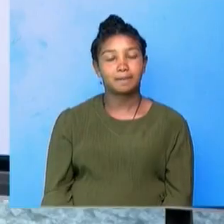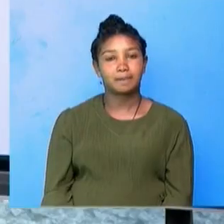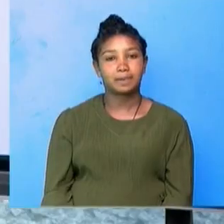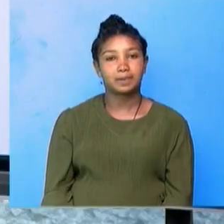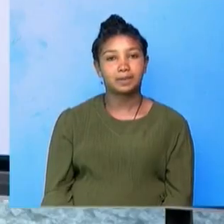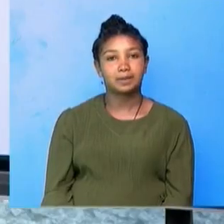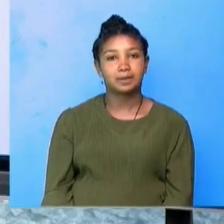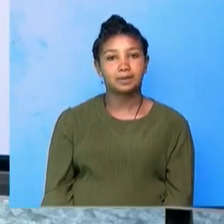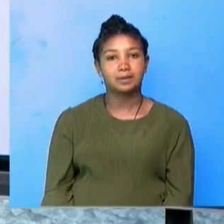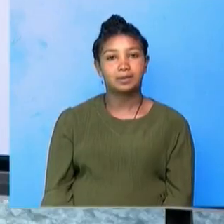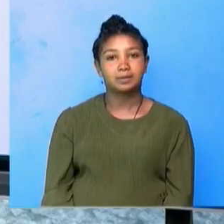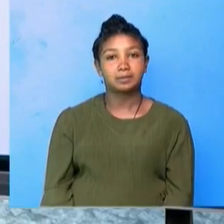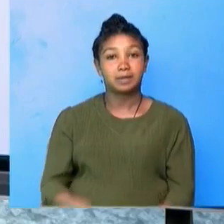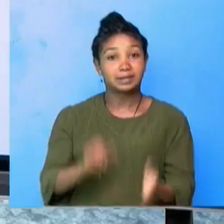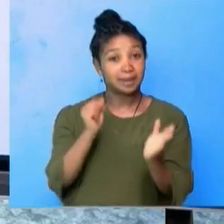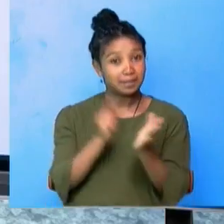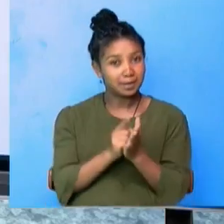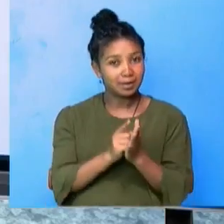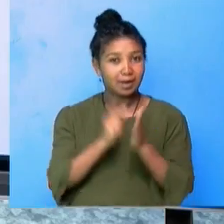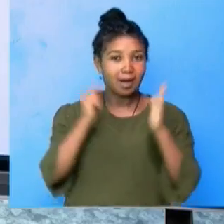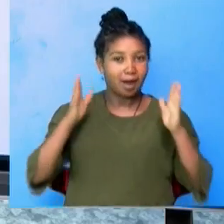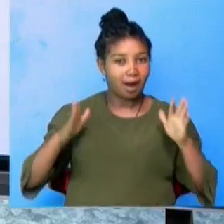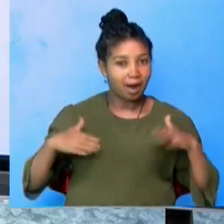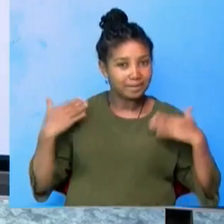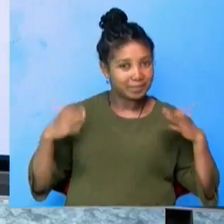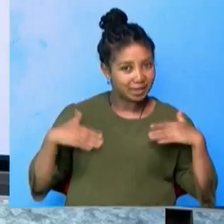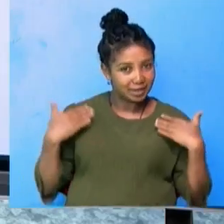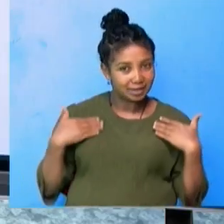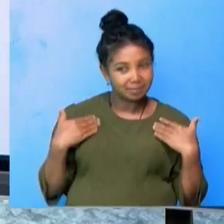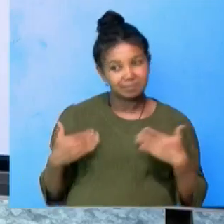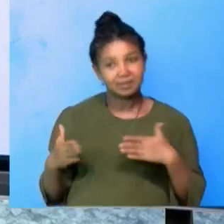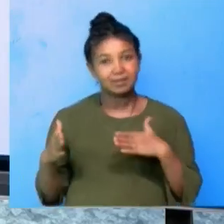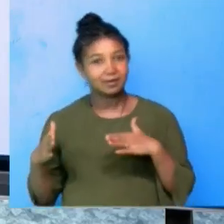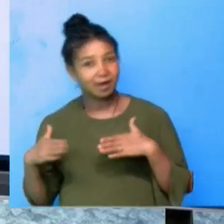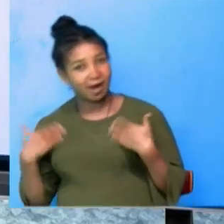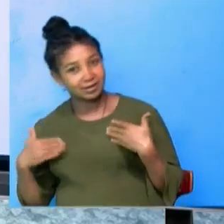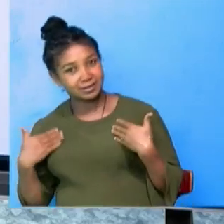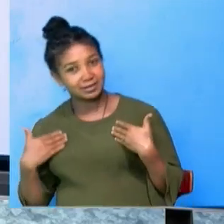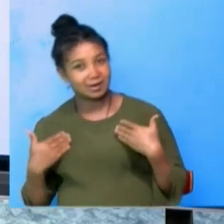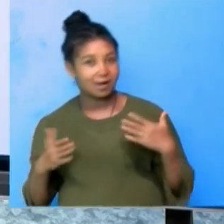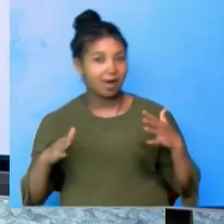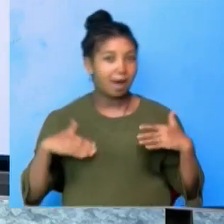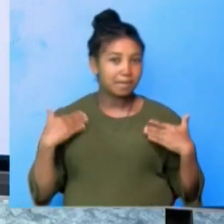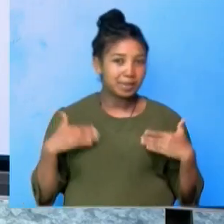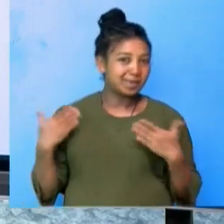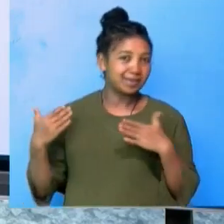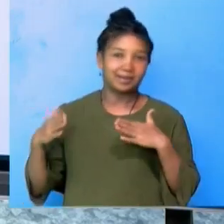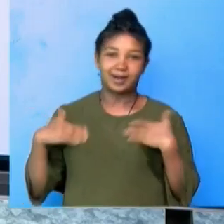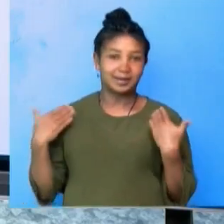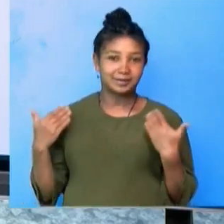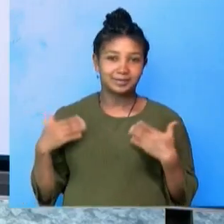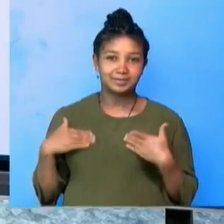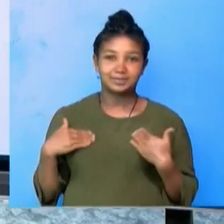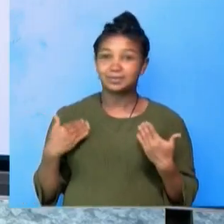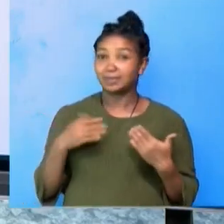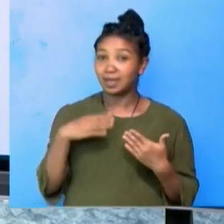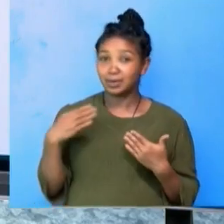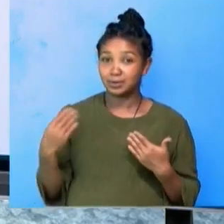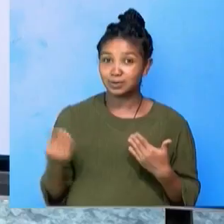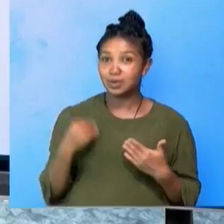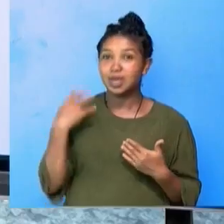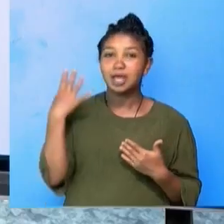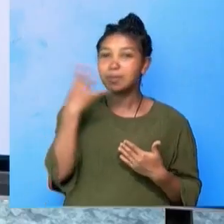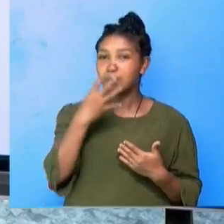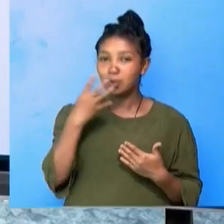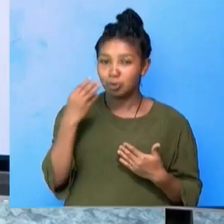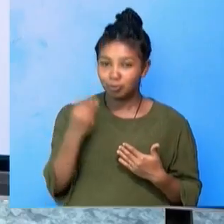here is examples like happy, glad, happy, glad, and also